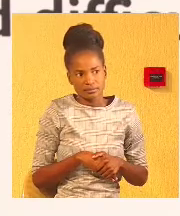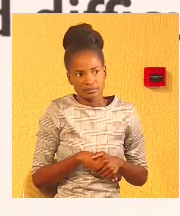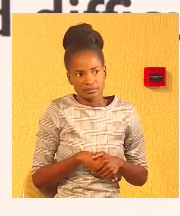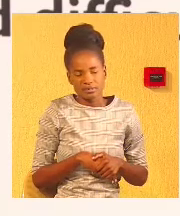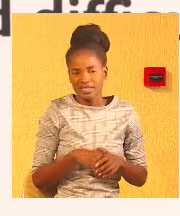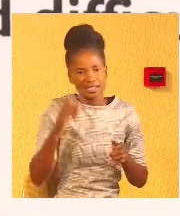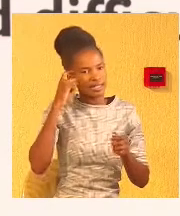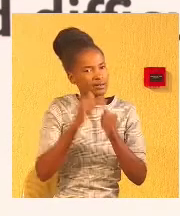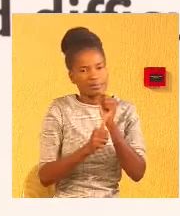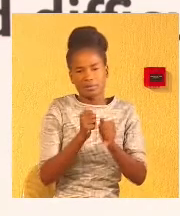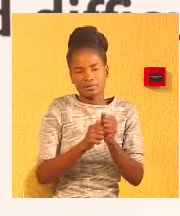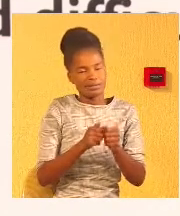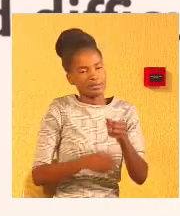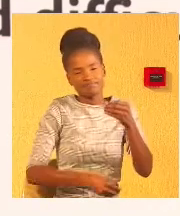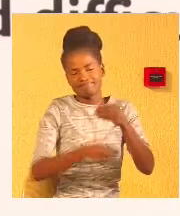better.